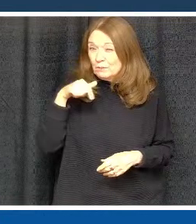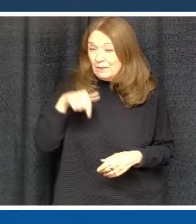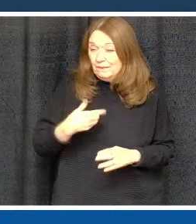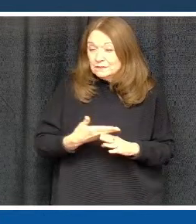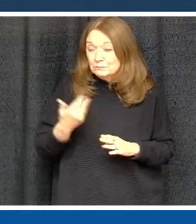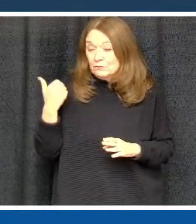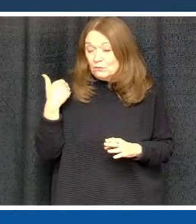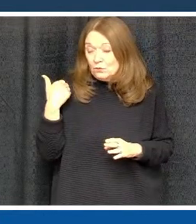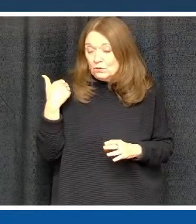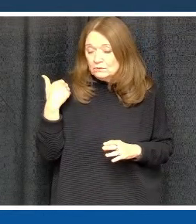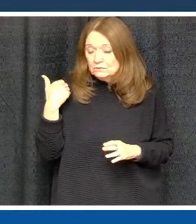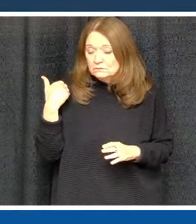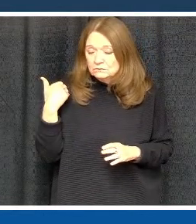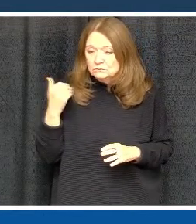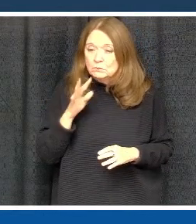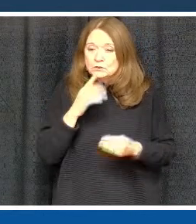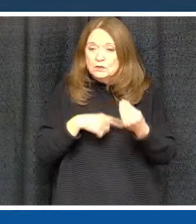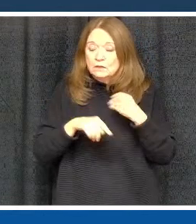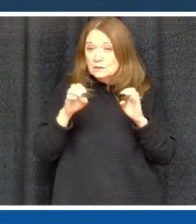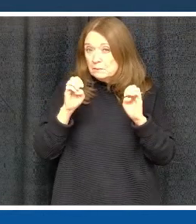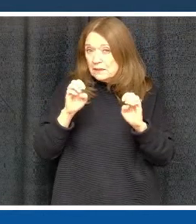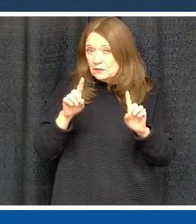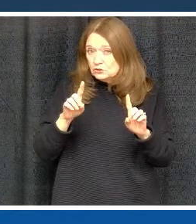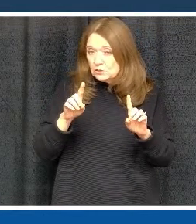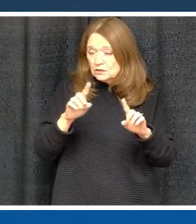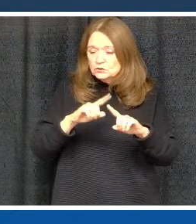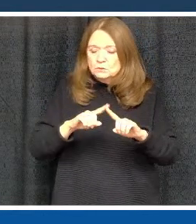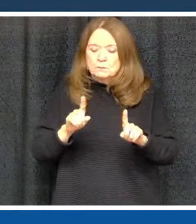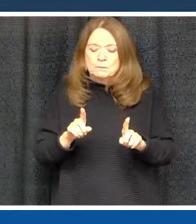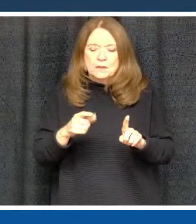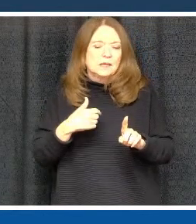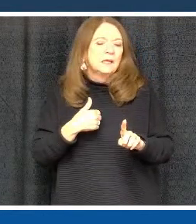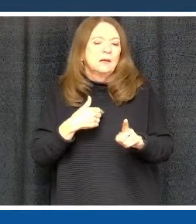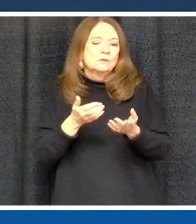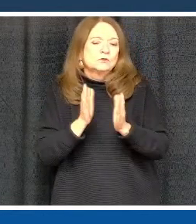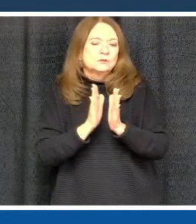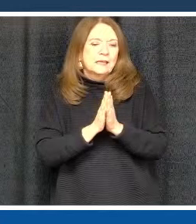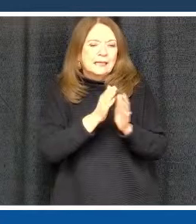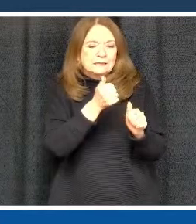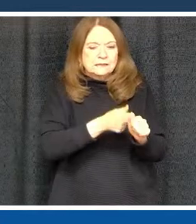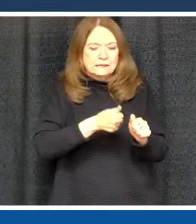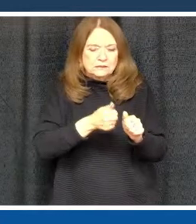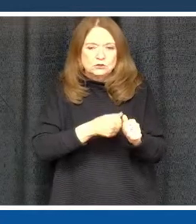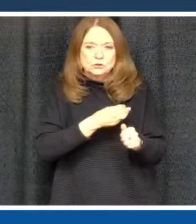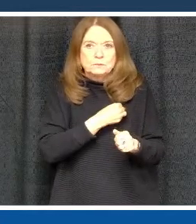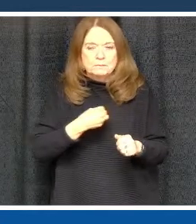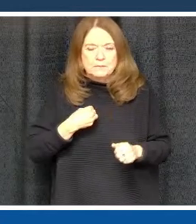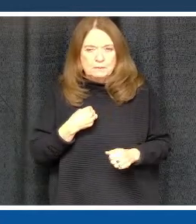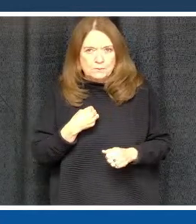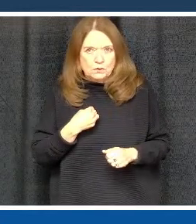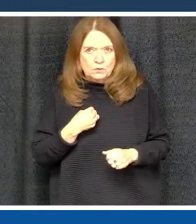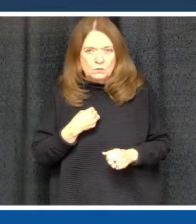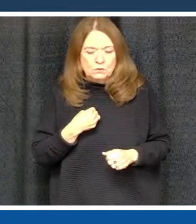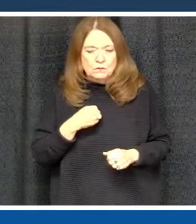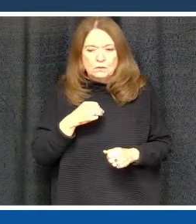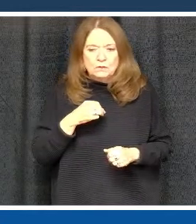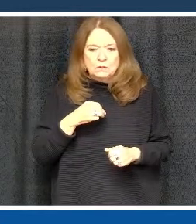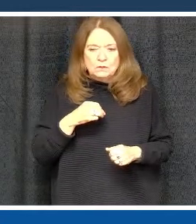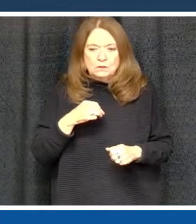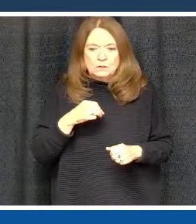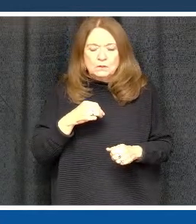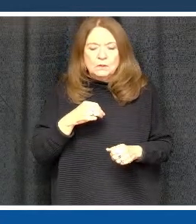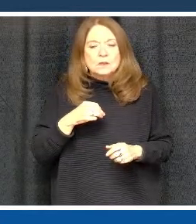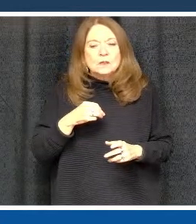before we was talking about education, but I would just ask each and every member in the city to